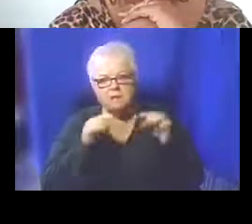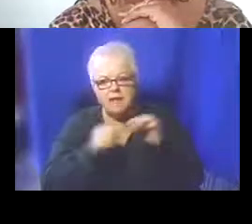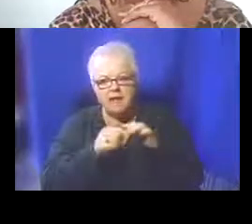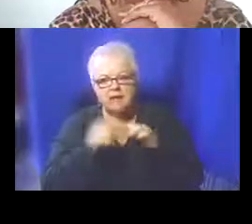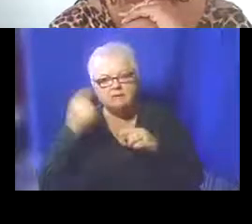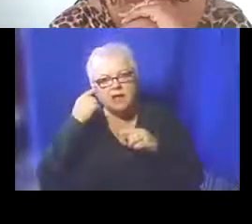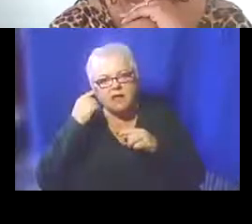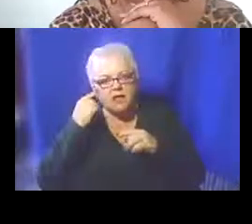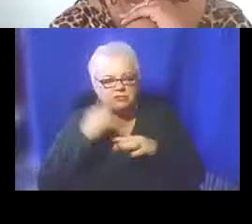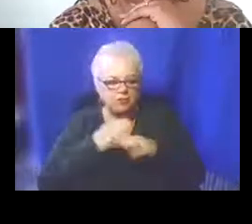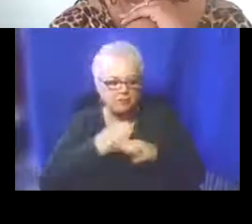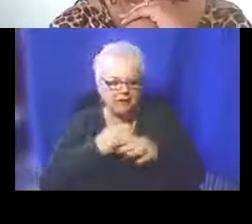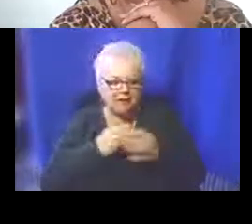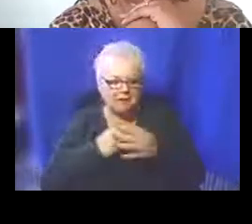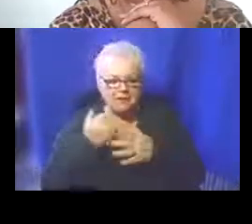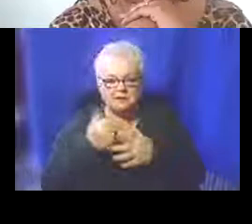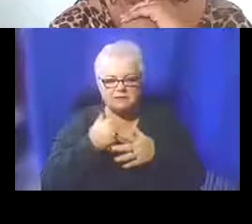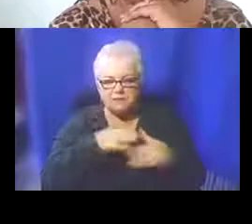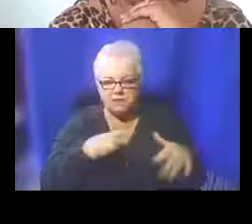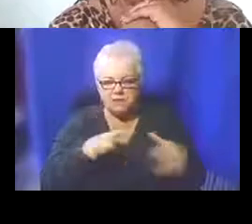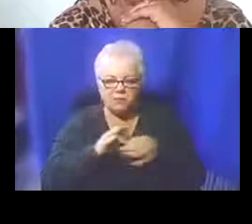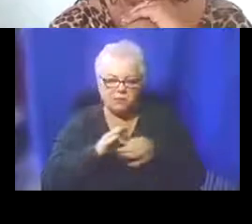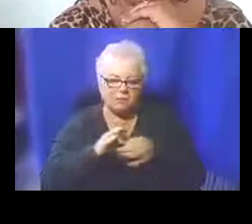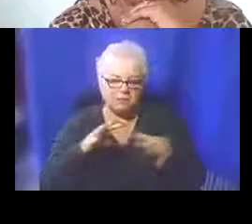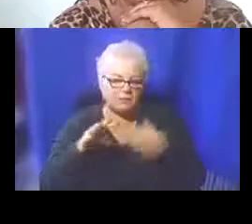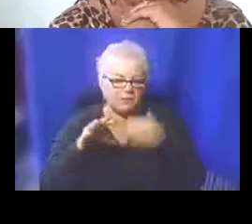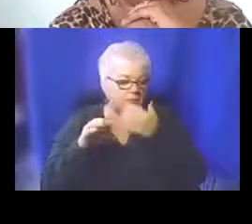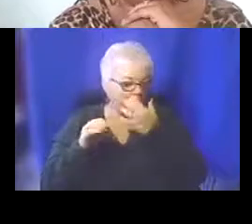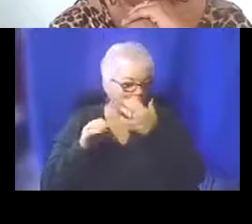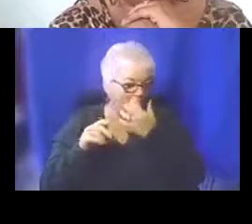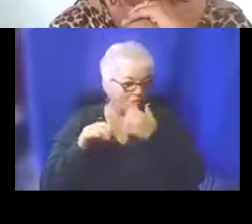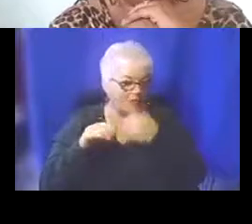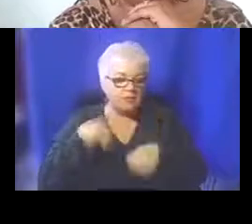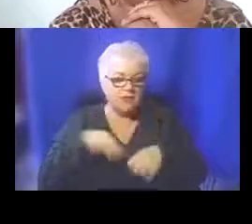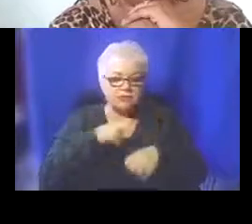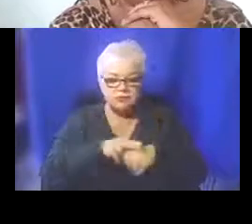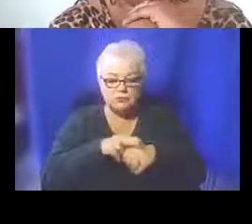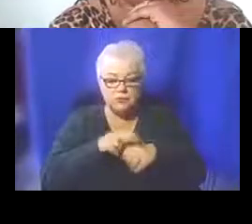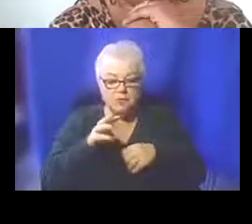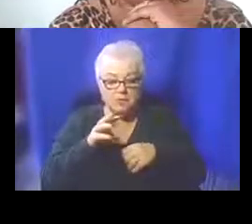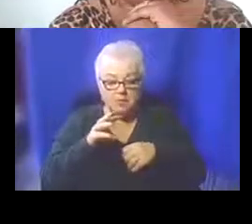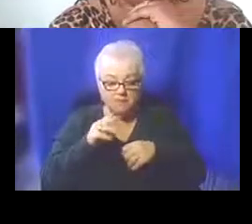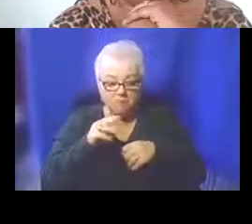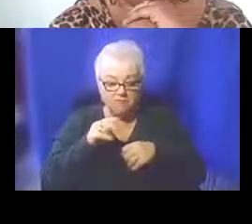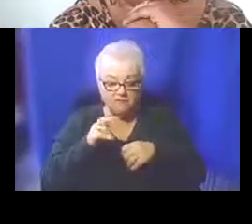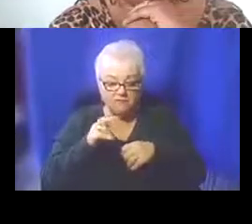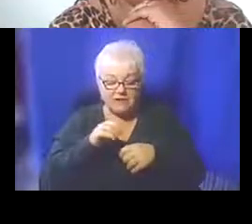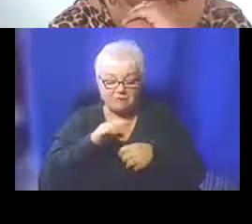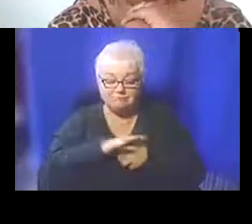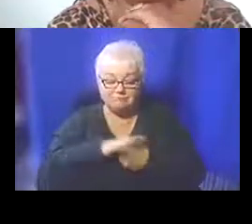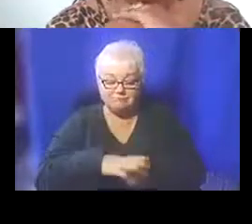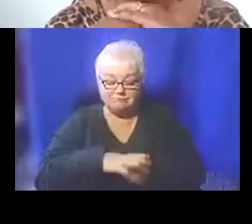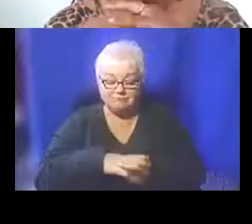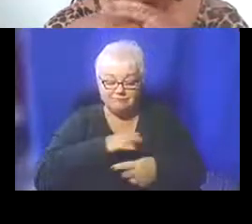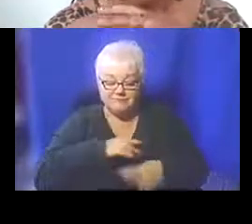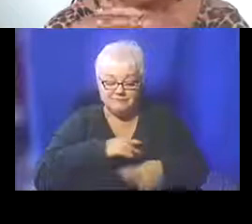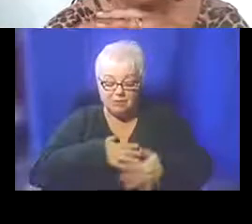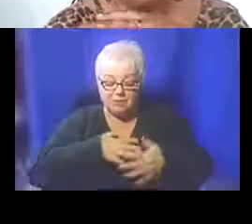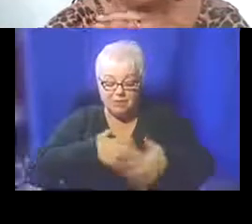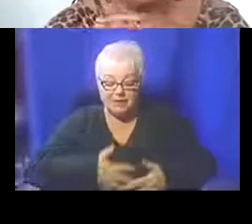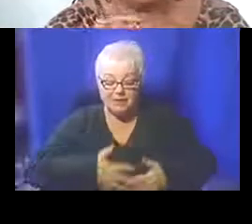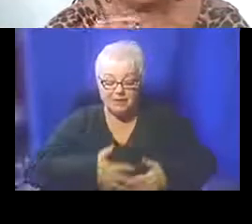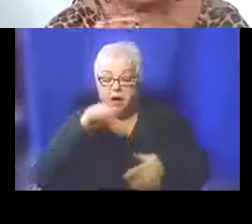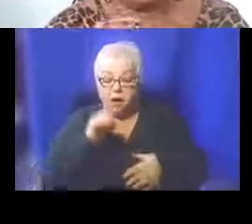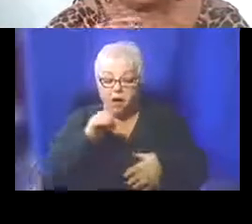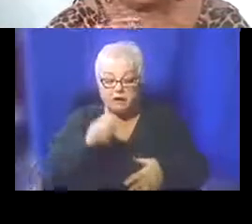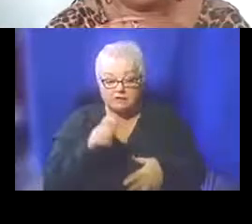psychological pain. So the body will release opioids, natural morphine, to try to tamp down the physical pain. And sometimes it will release oxytocin